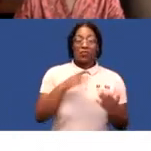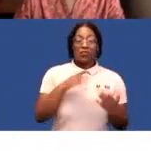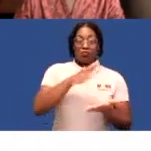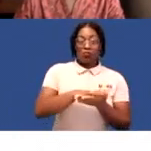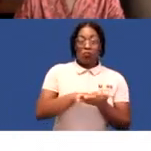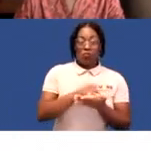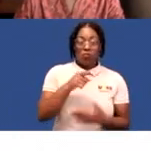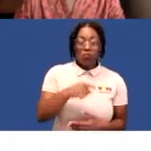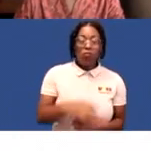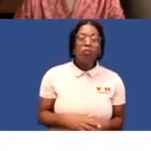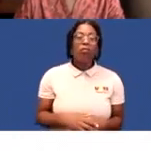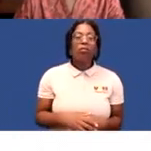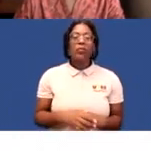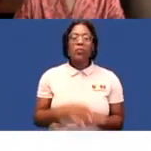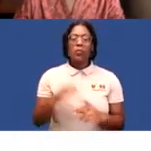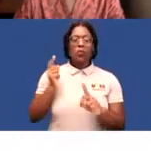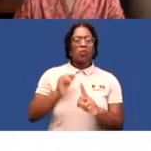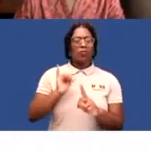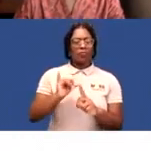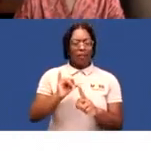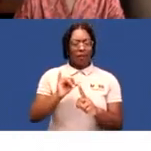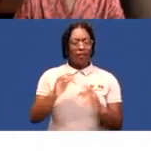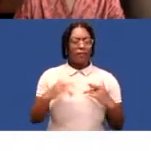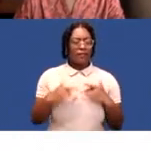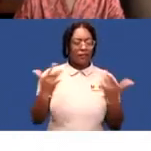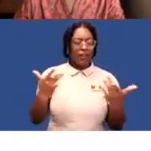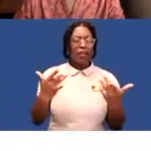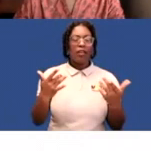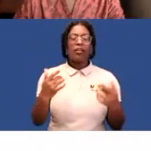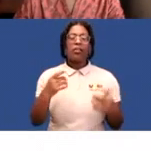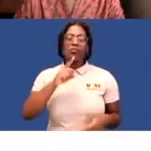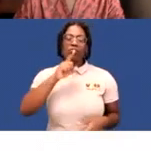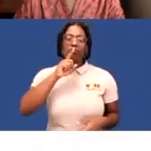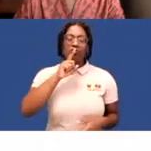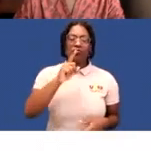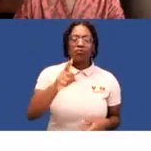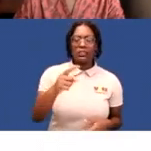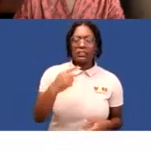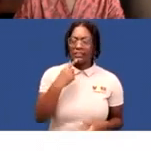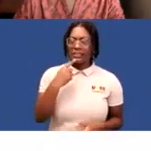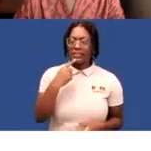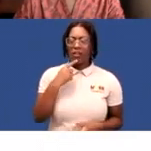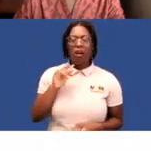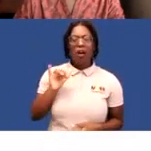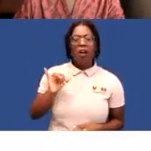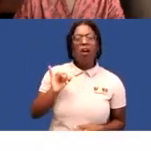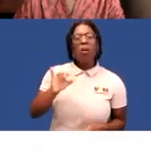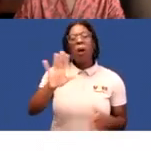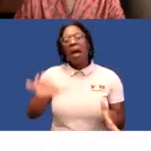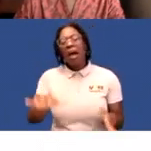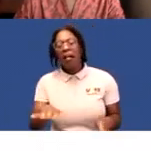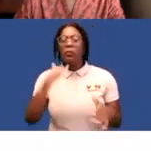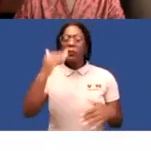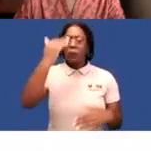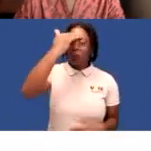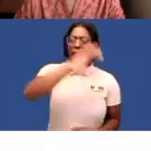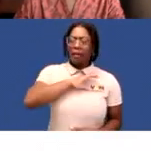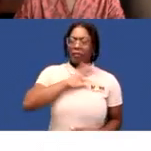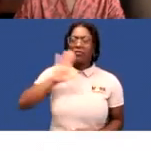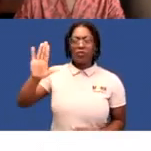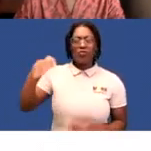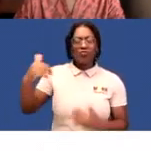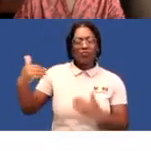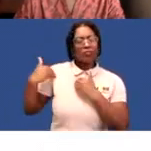thrust was to extol the virtues of the police for their role in protecting community safety. TJ